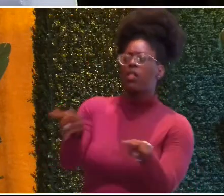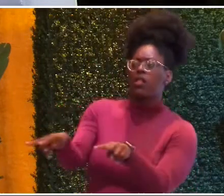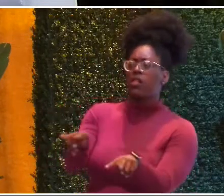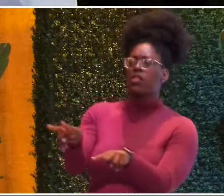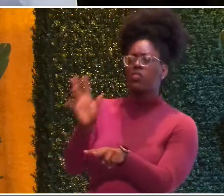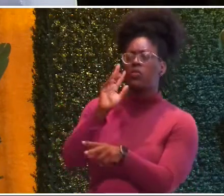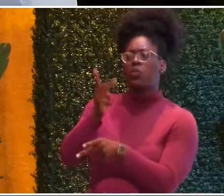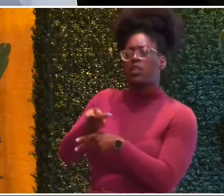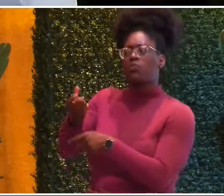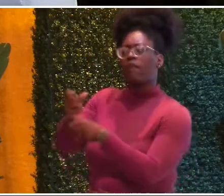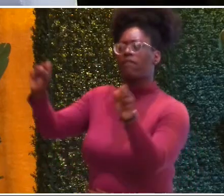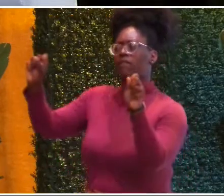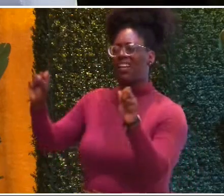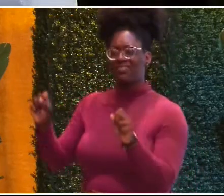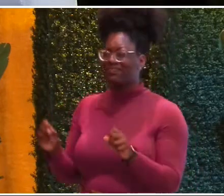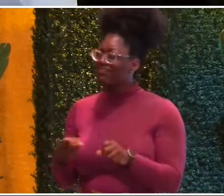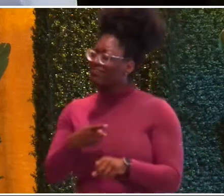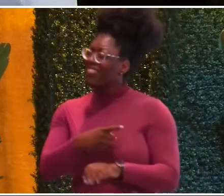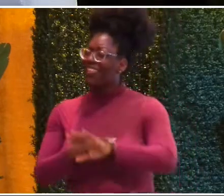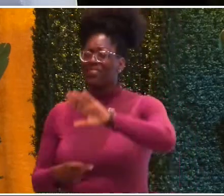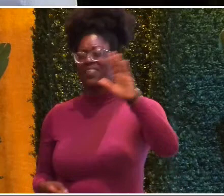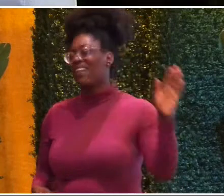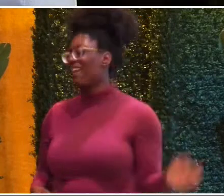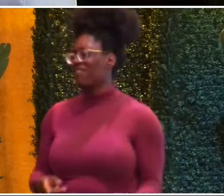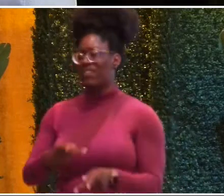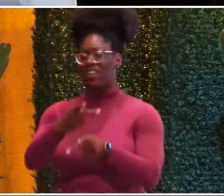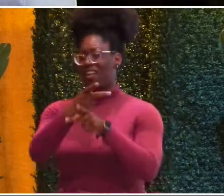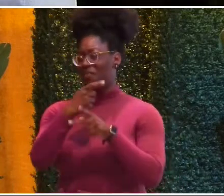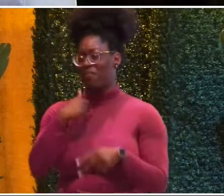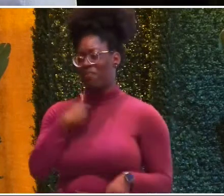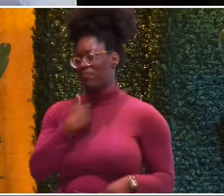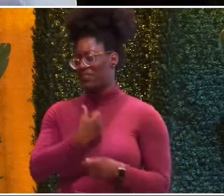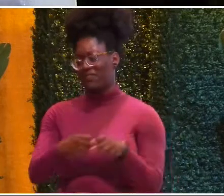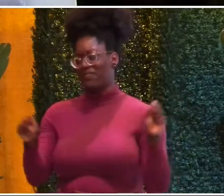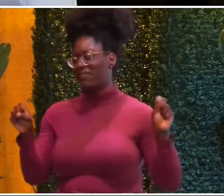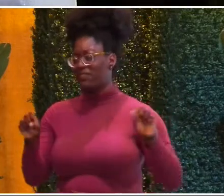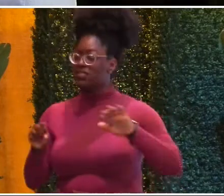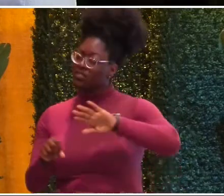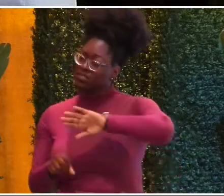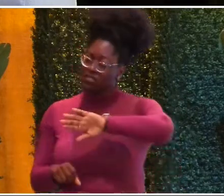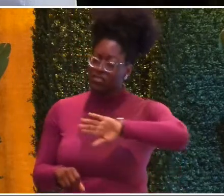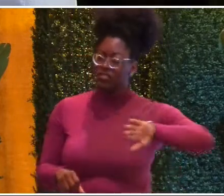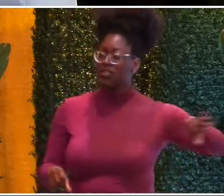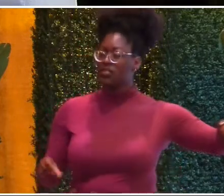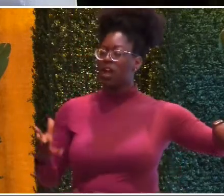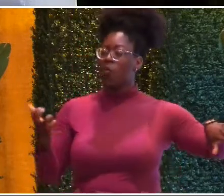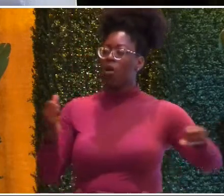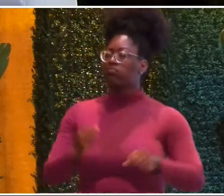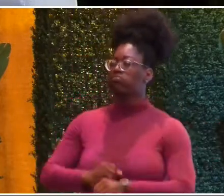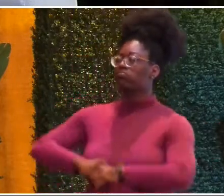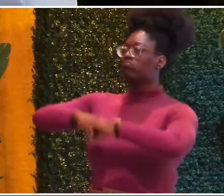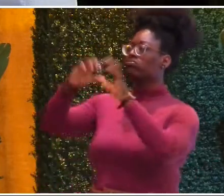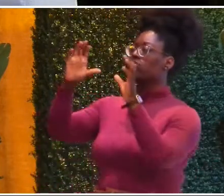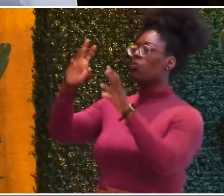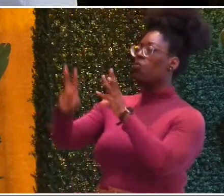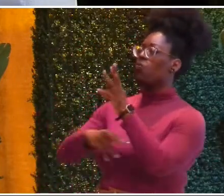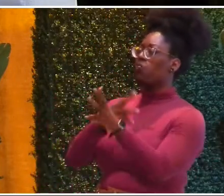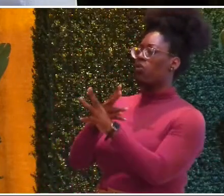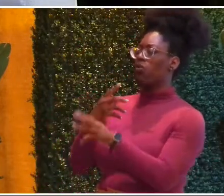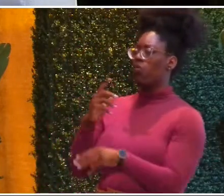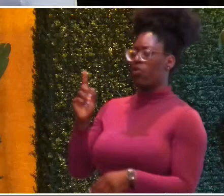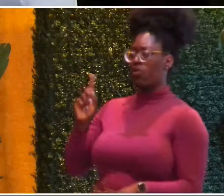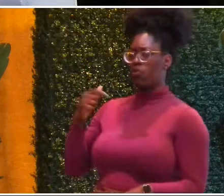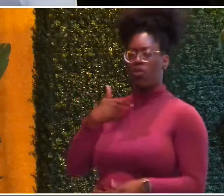It never has, and it will not. So I want that different kind of world, right? And I wonder to